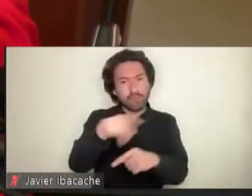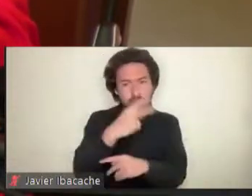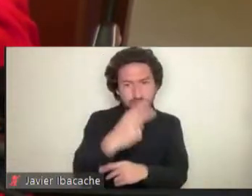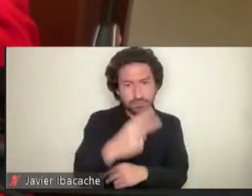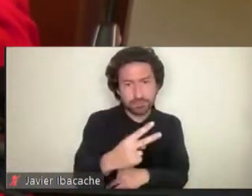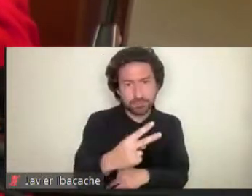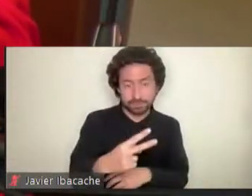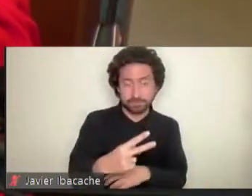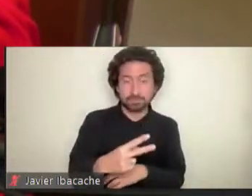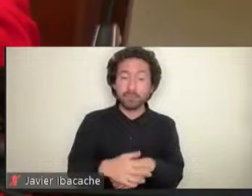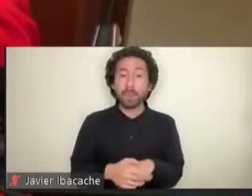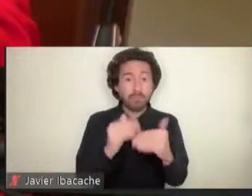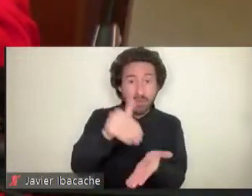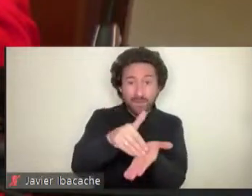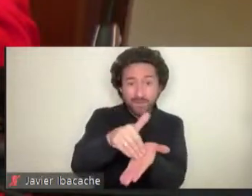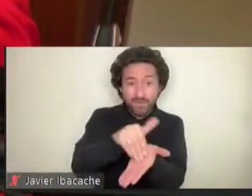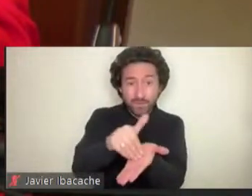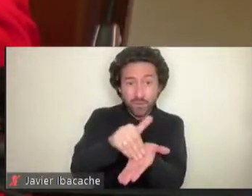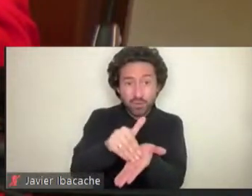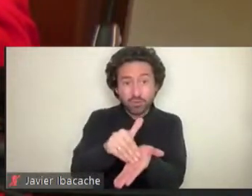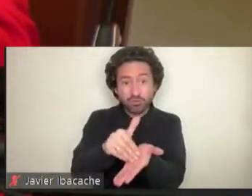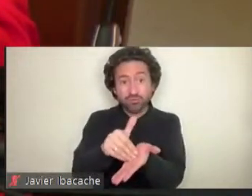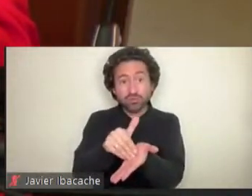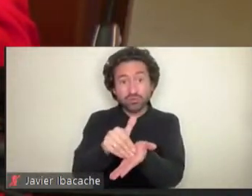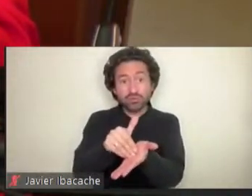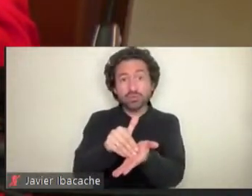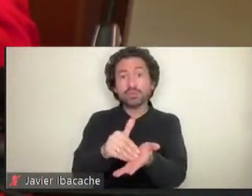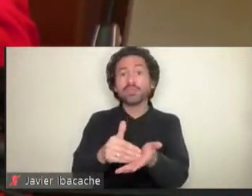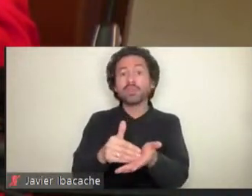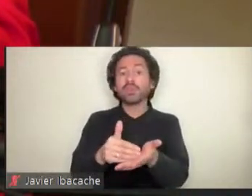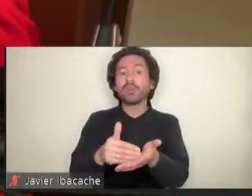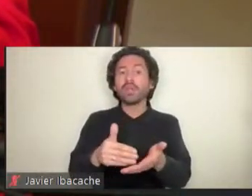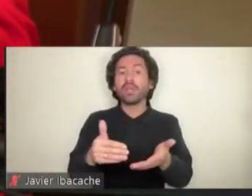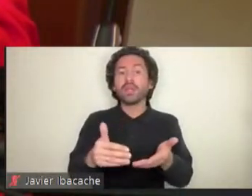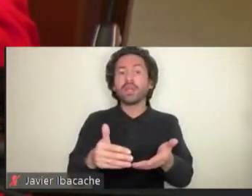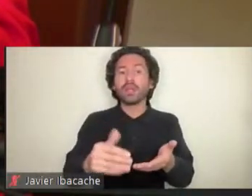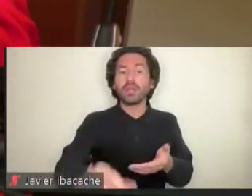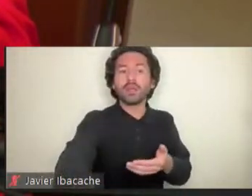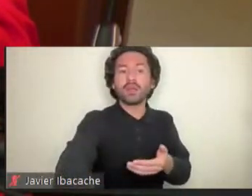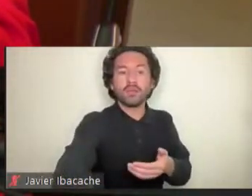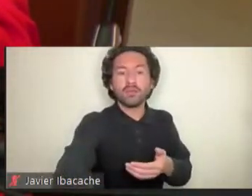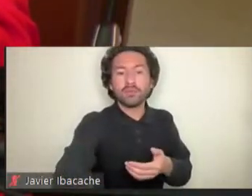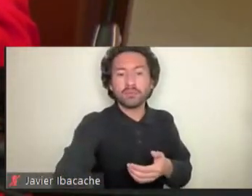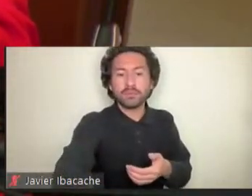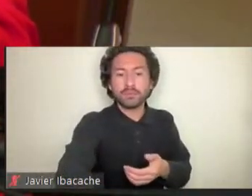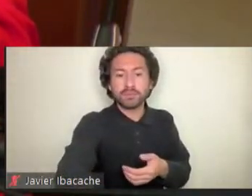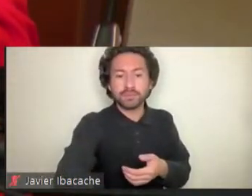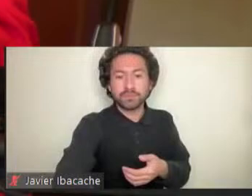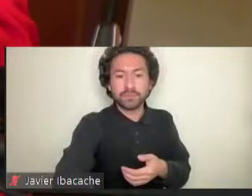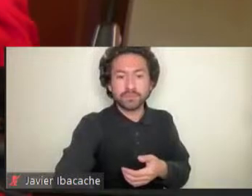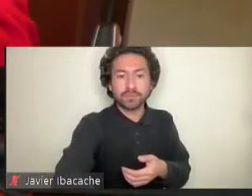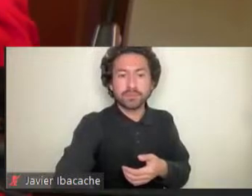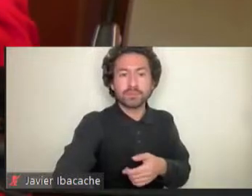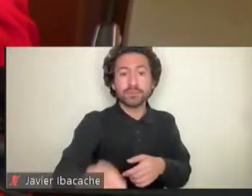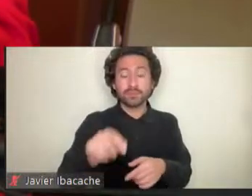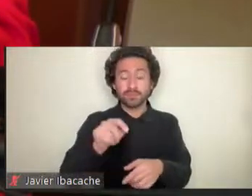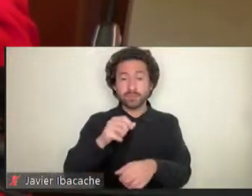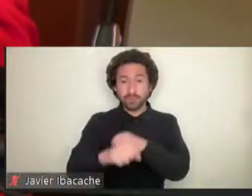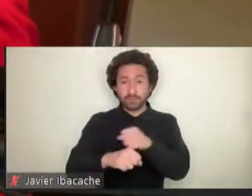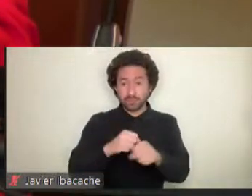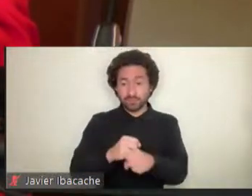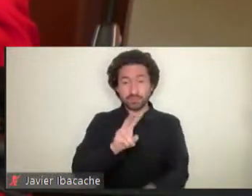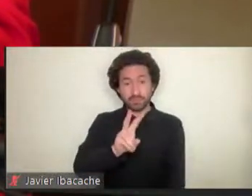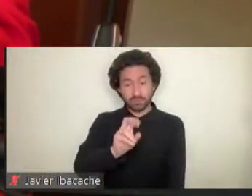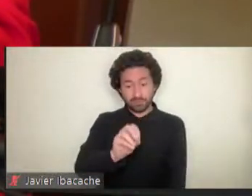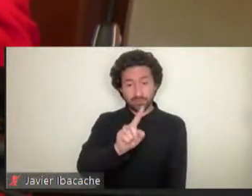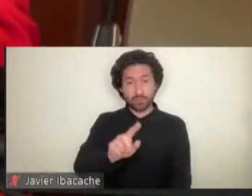vulnerable, women, the differently able, and at-risk youth. In 2018, the government